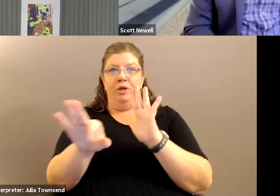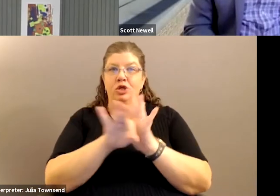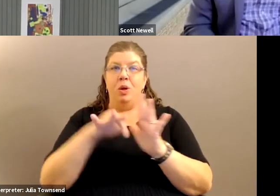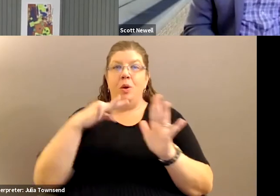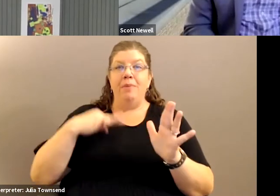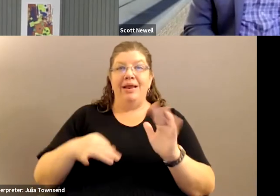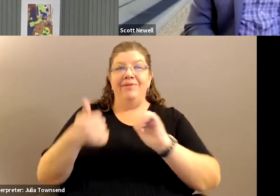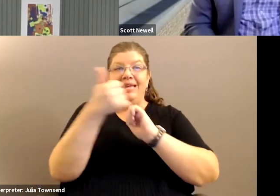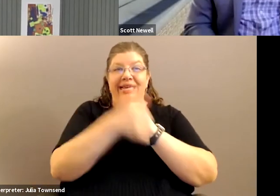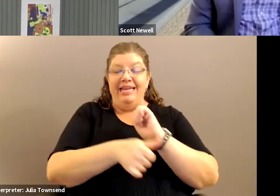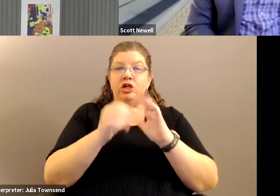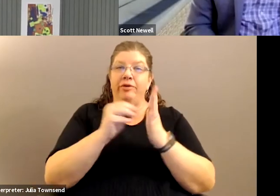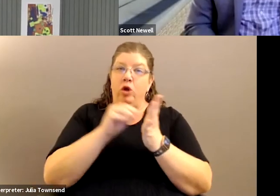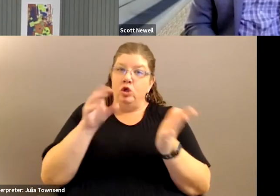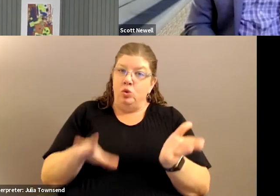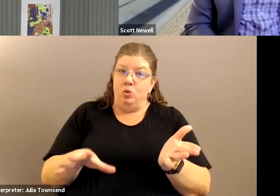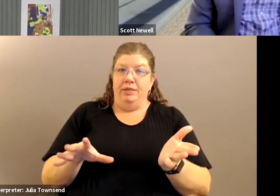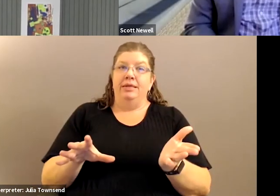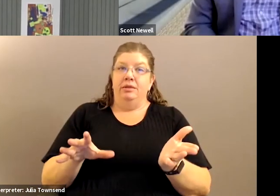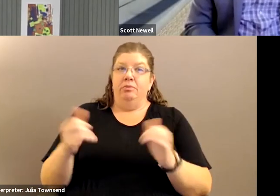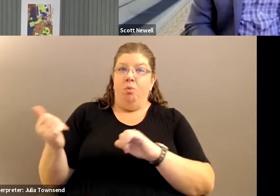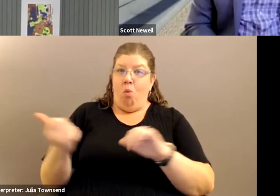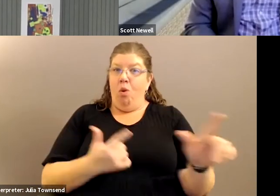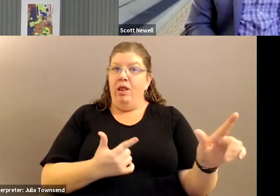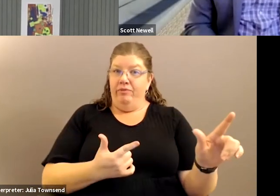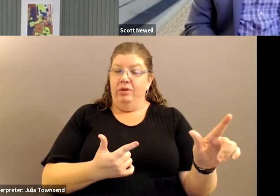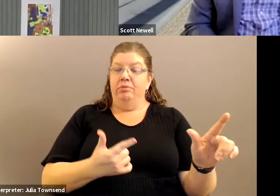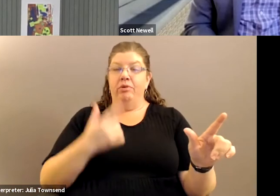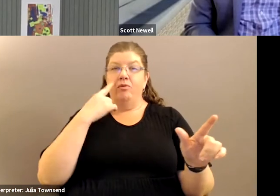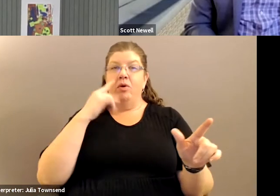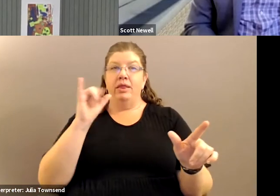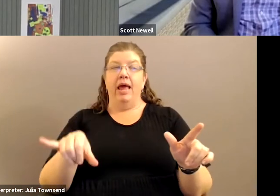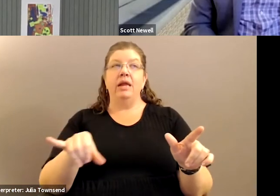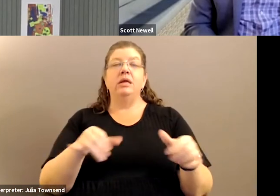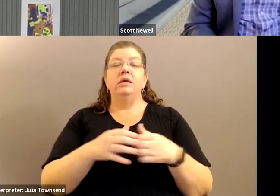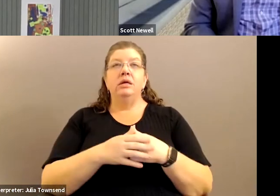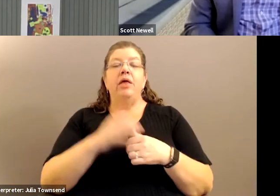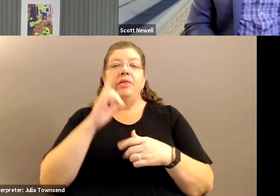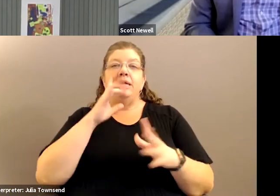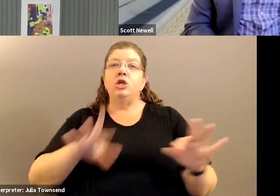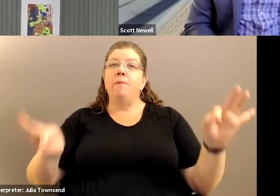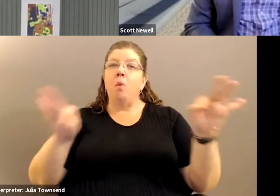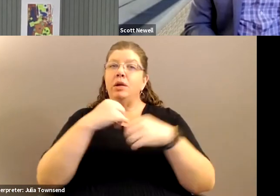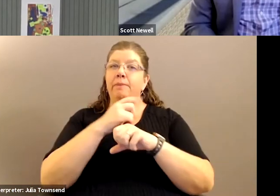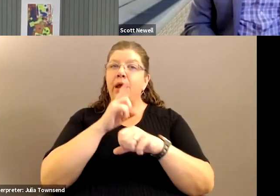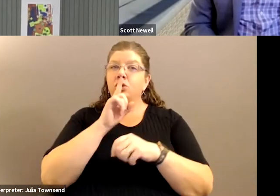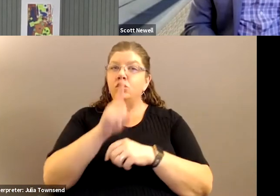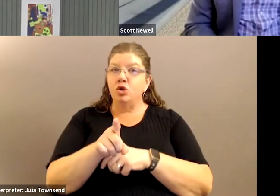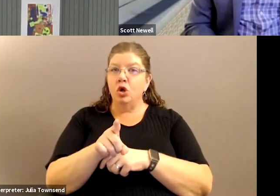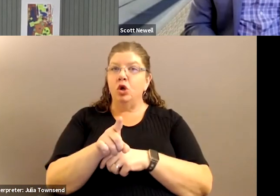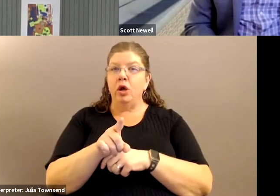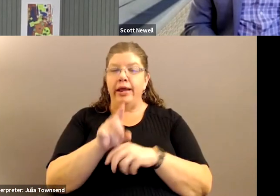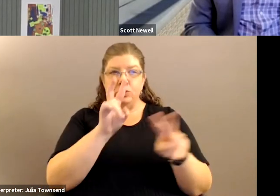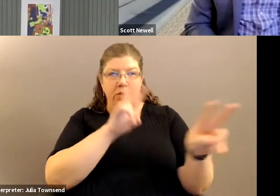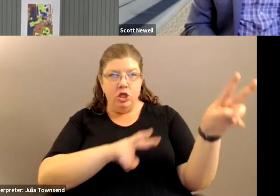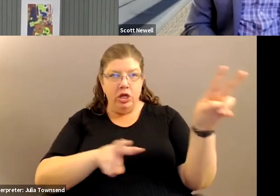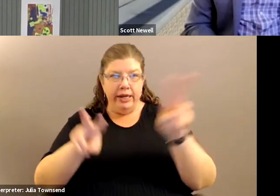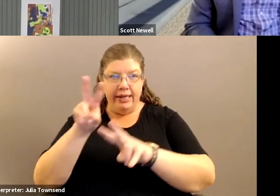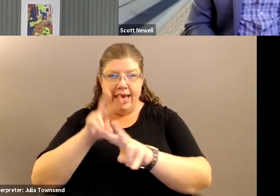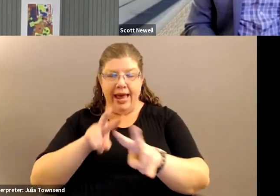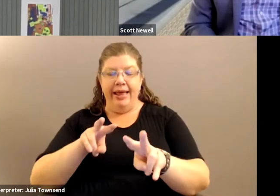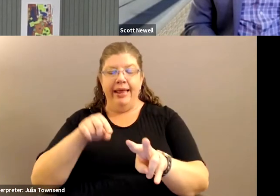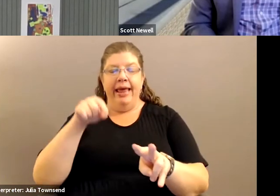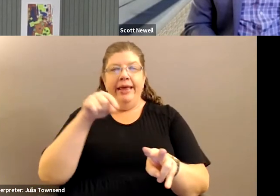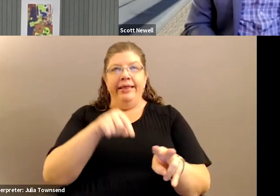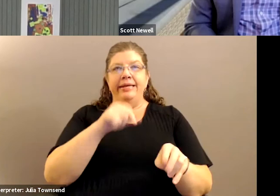each and every one of our students with regards to that i think it's really important to make sure as we're starting to look at this that this doesn't say that we're going